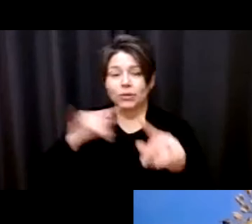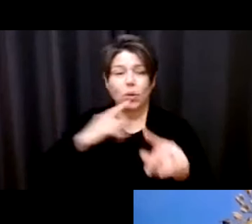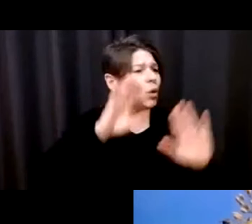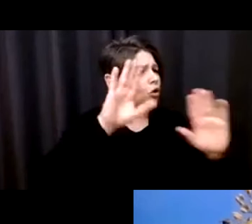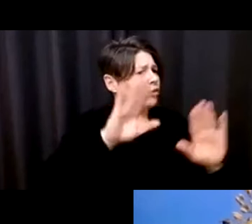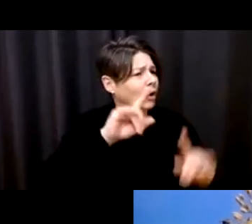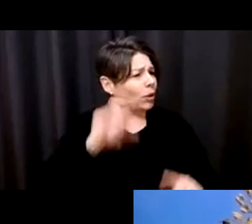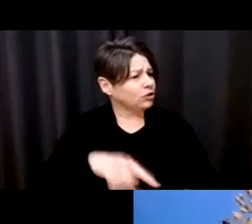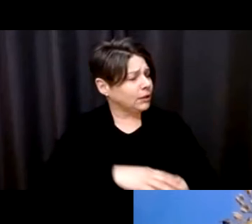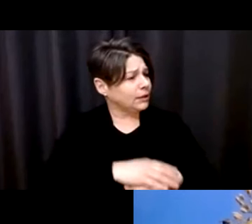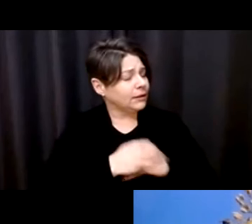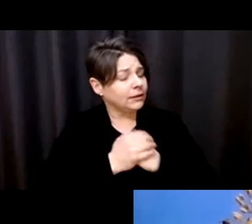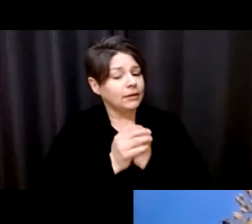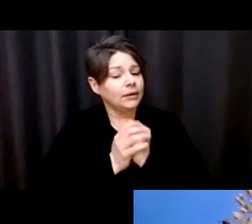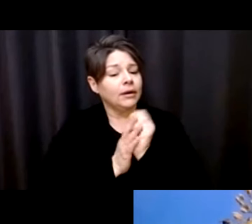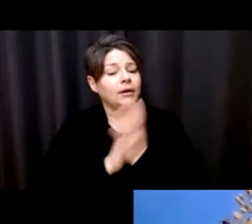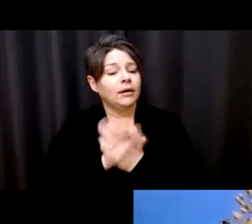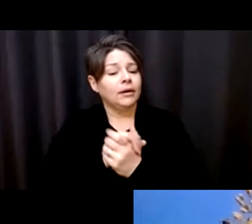question. And in fact,